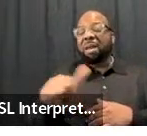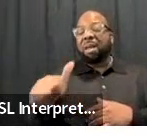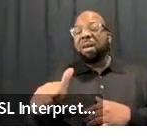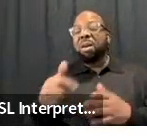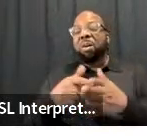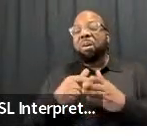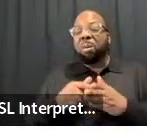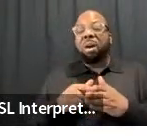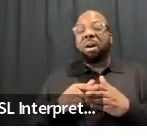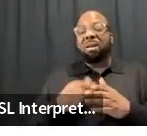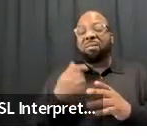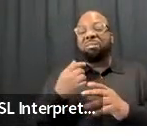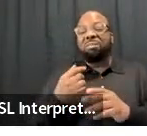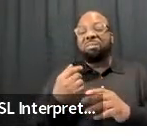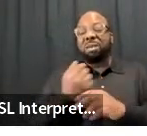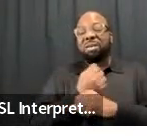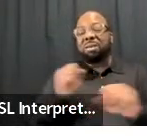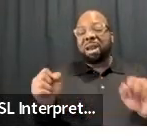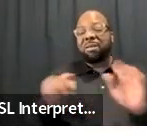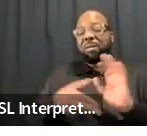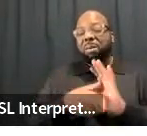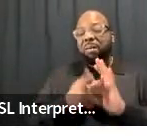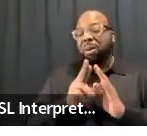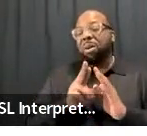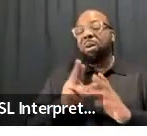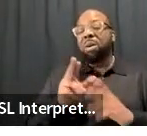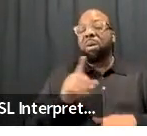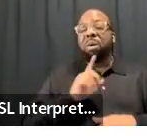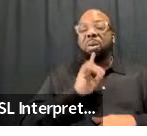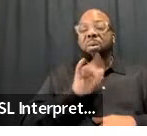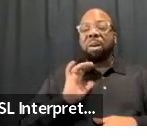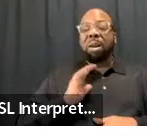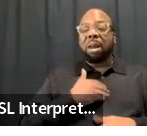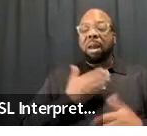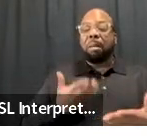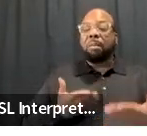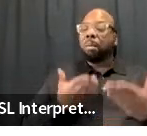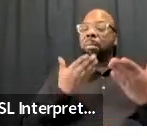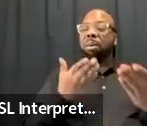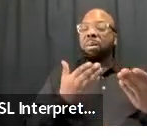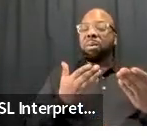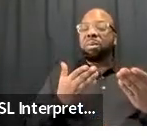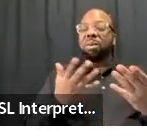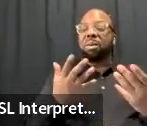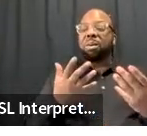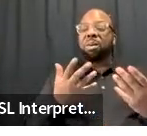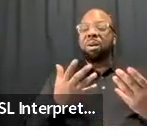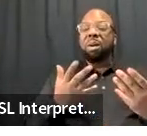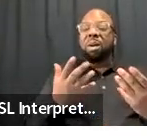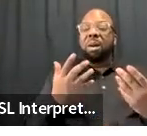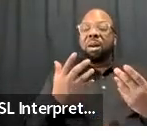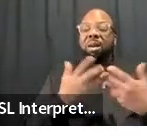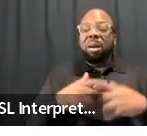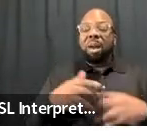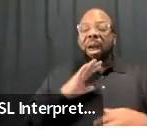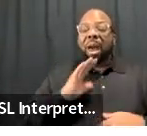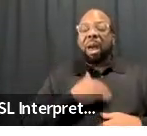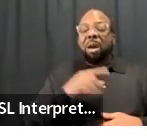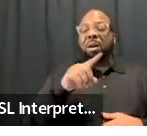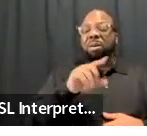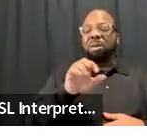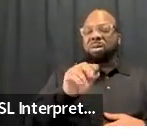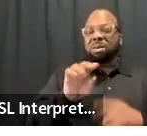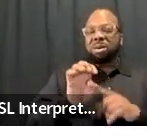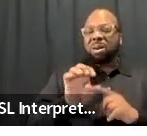review for safety. And really, our proposal is to align, because our zoning text doesn't